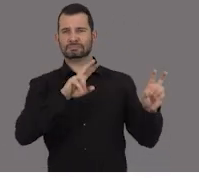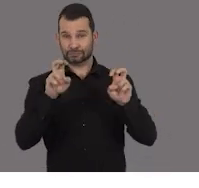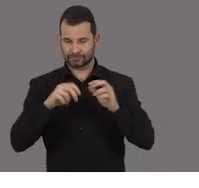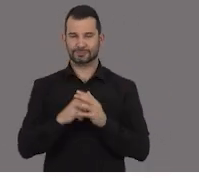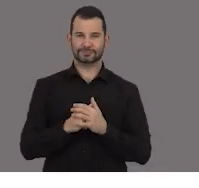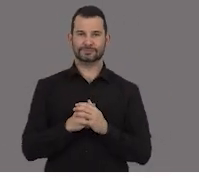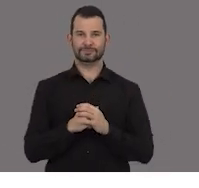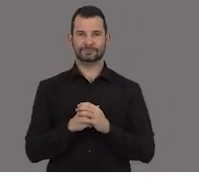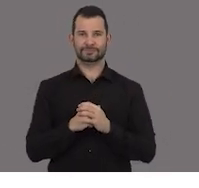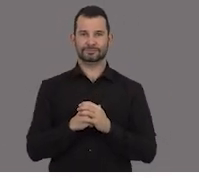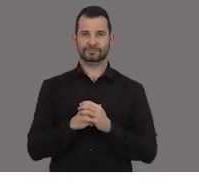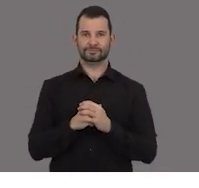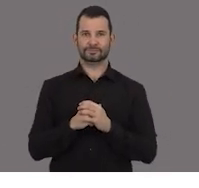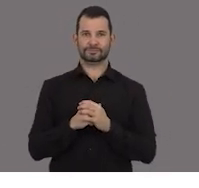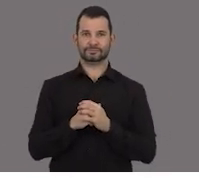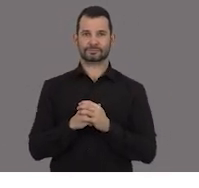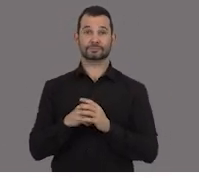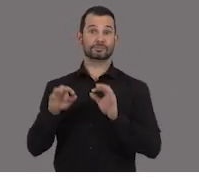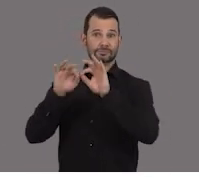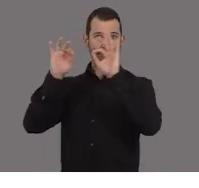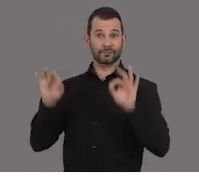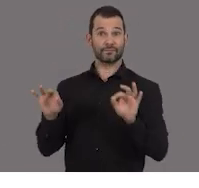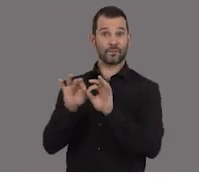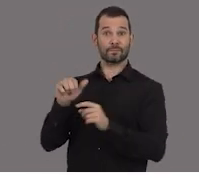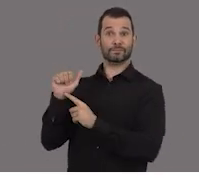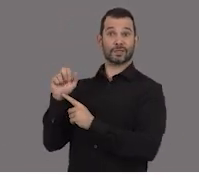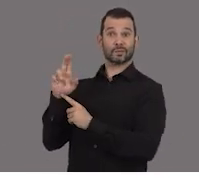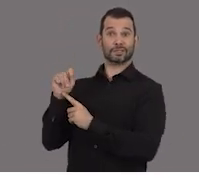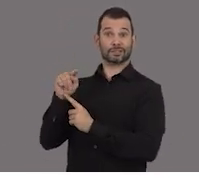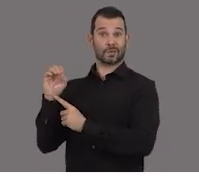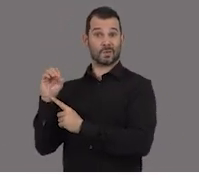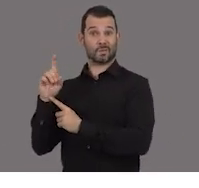benefit matters. The Form